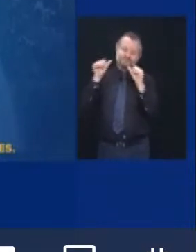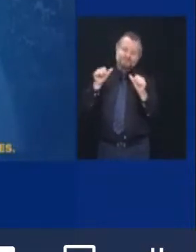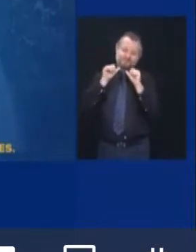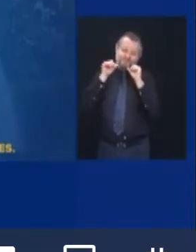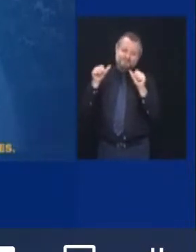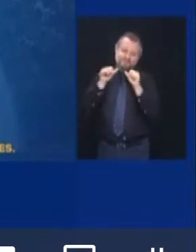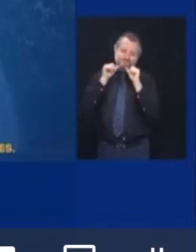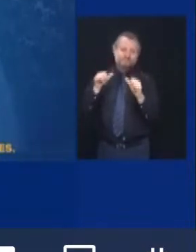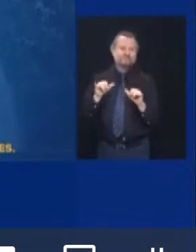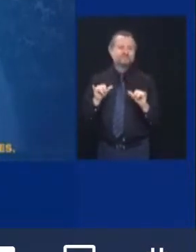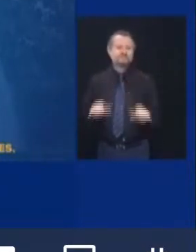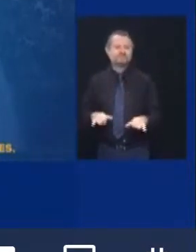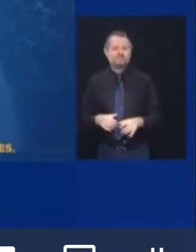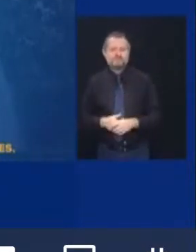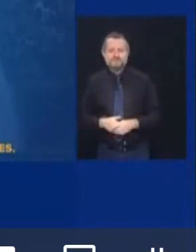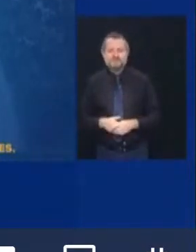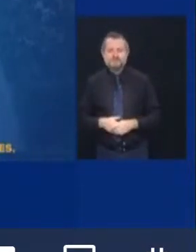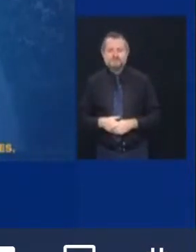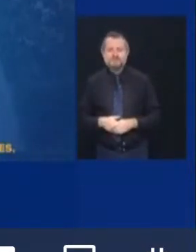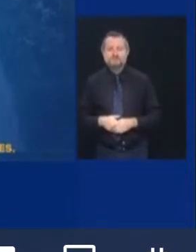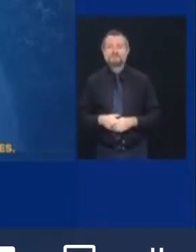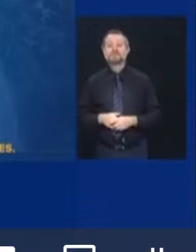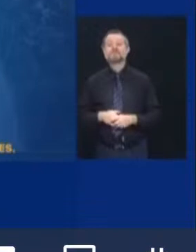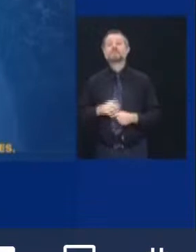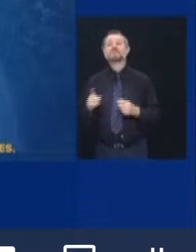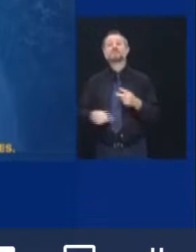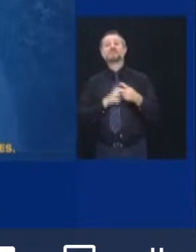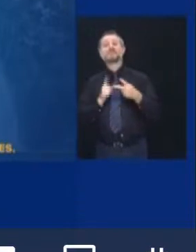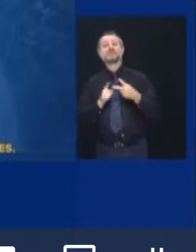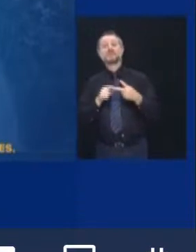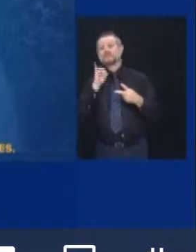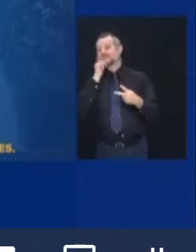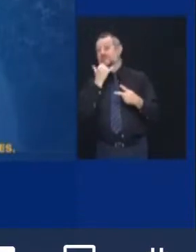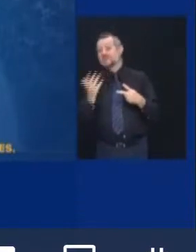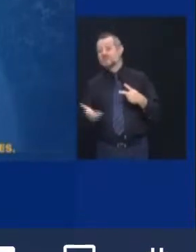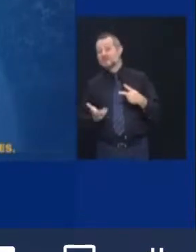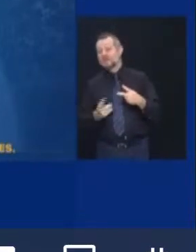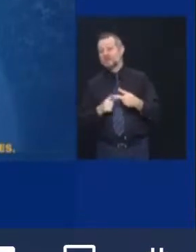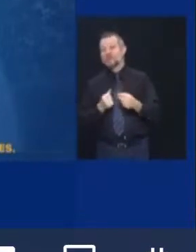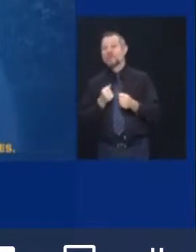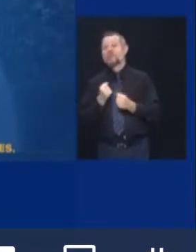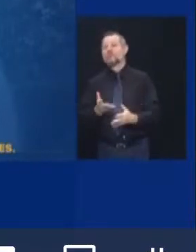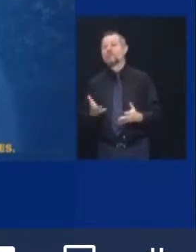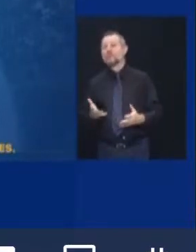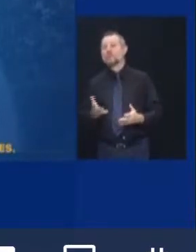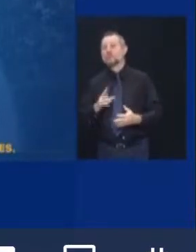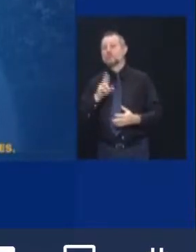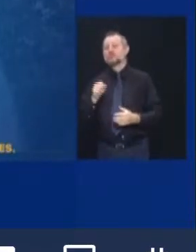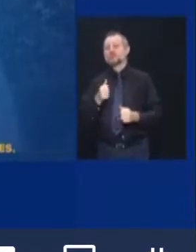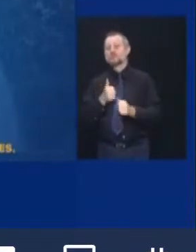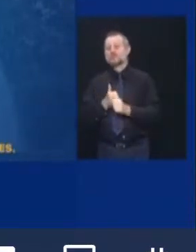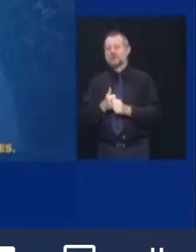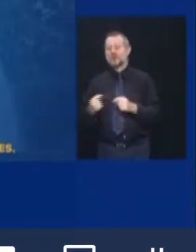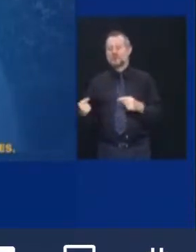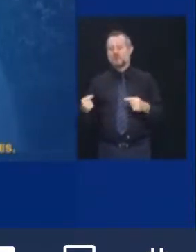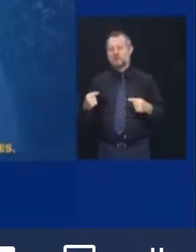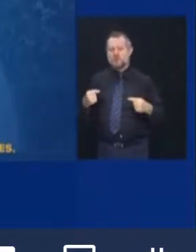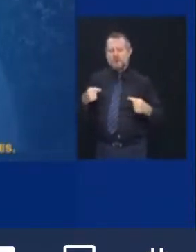problem. The second mistake is dividing the nation. It's a